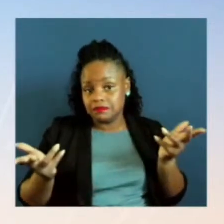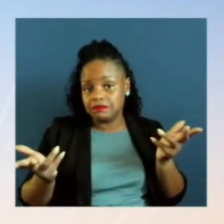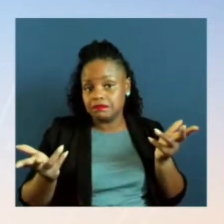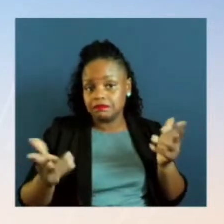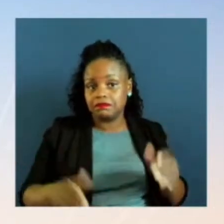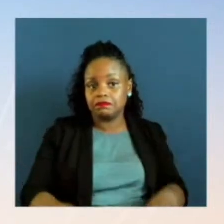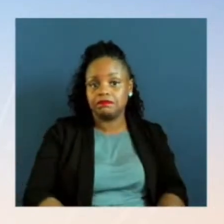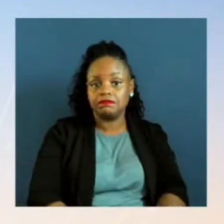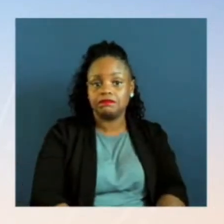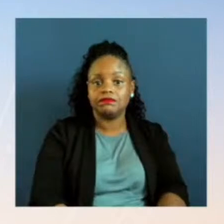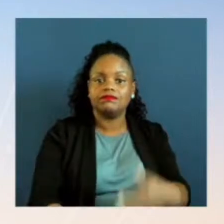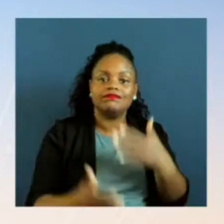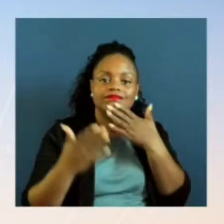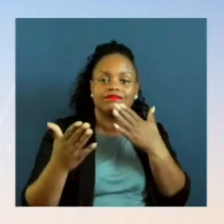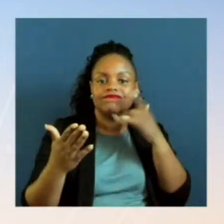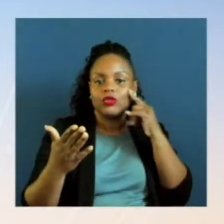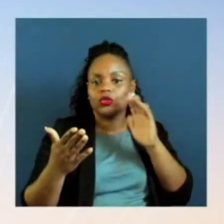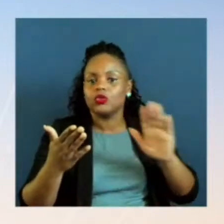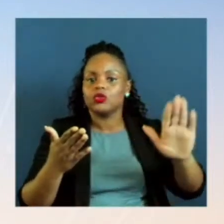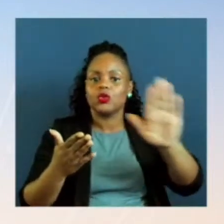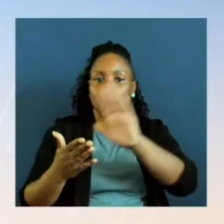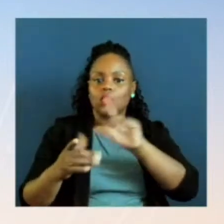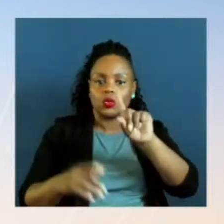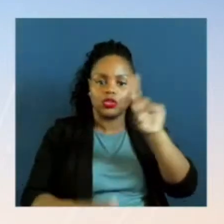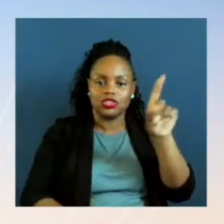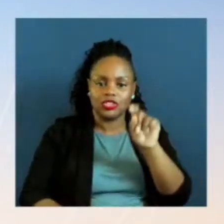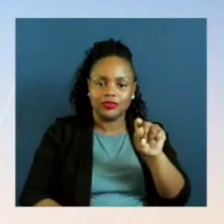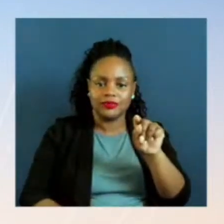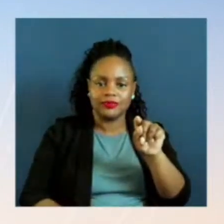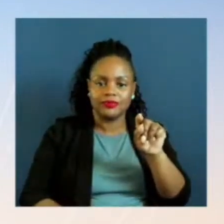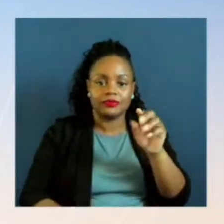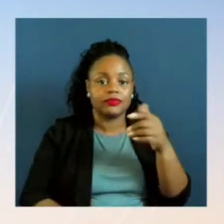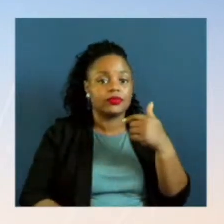I don't think I'm going to have anything new to what I already